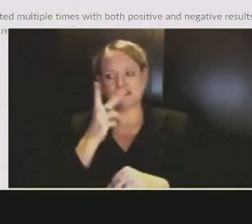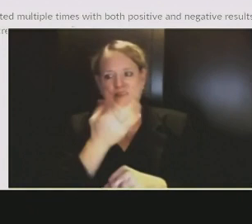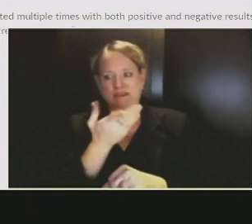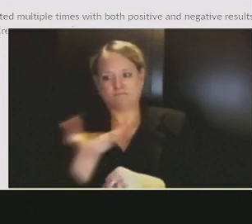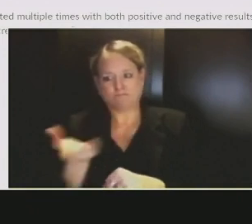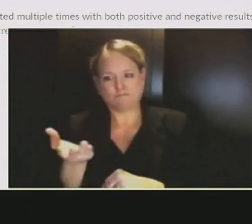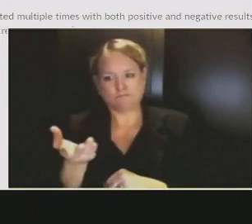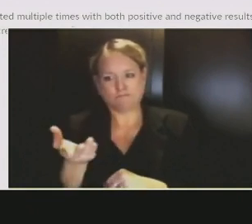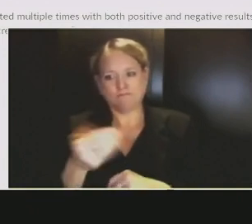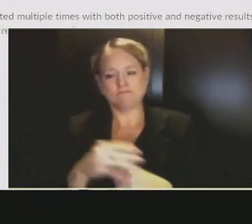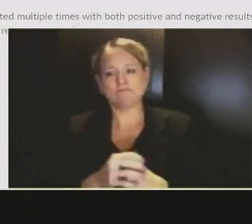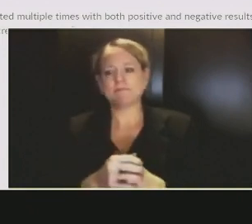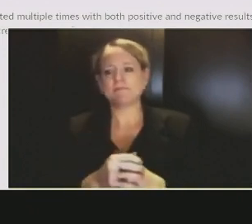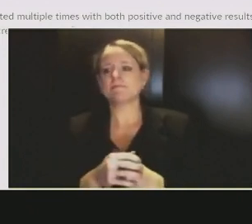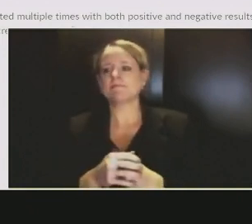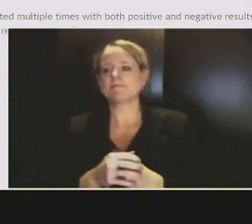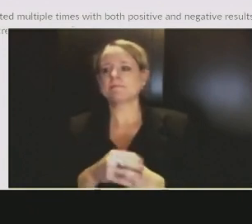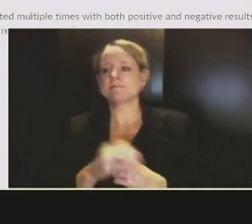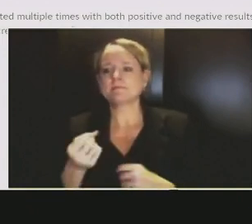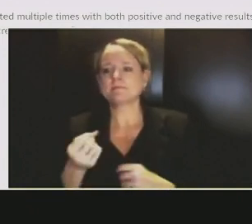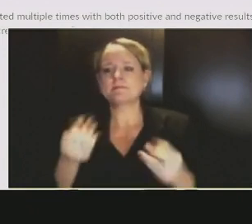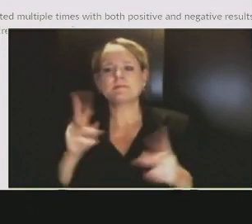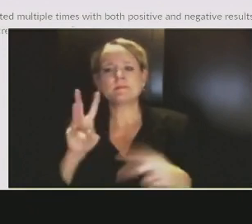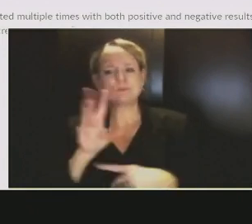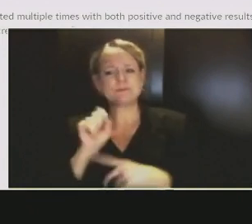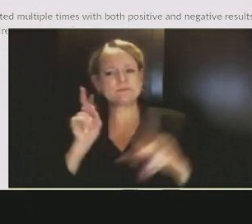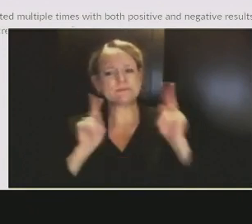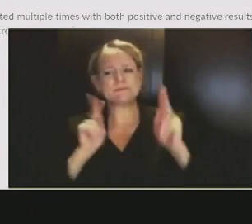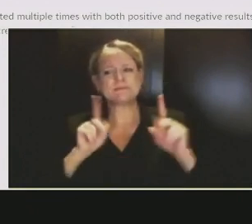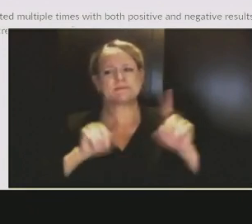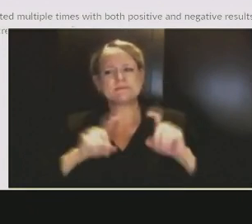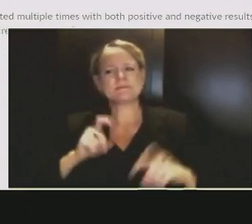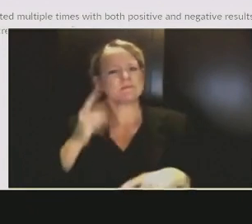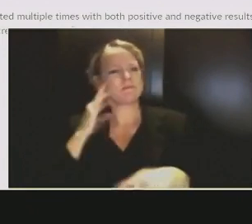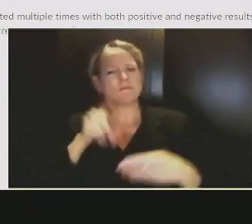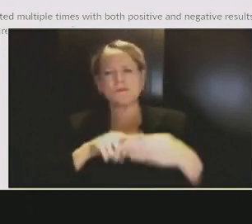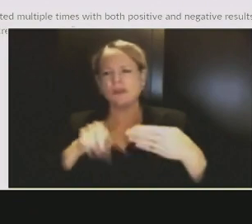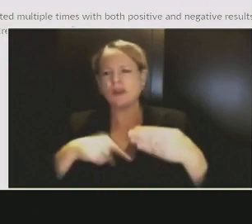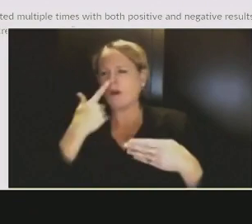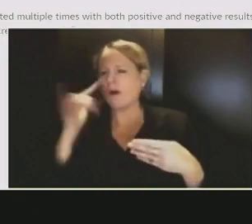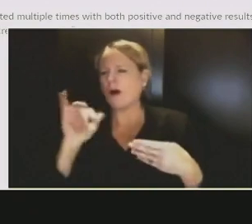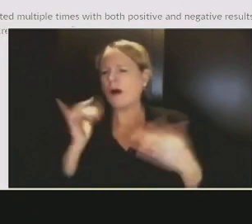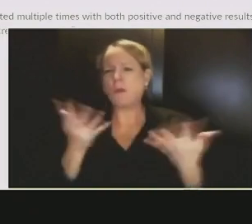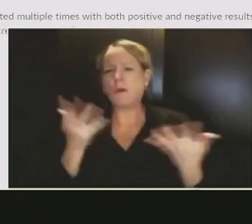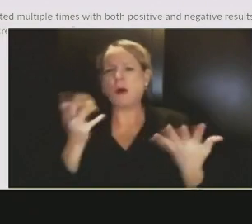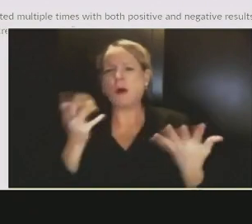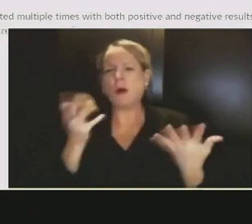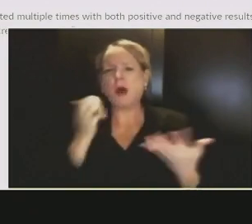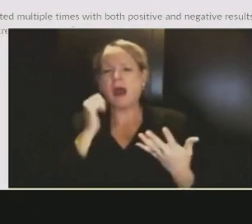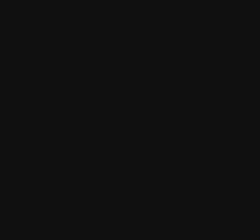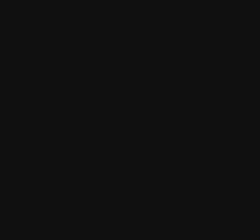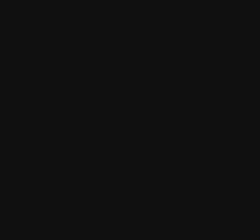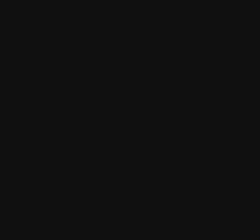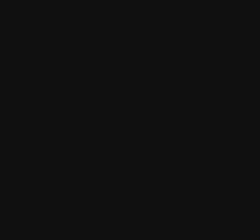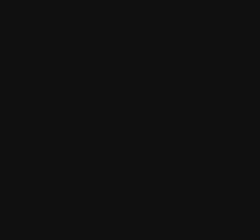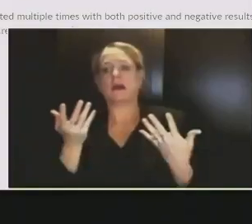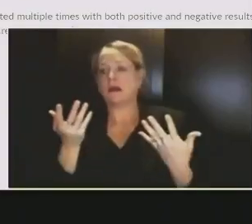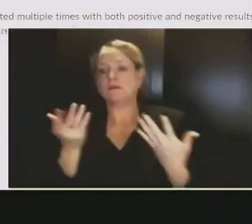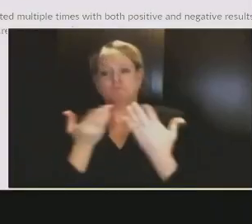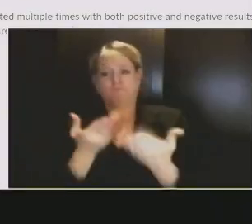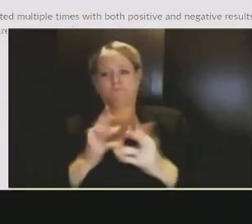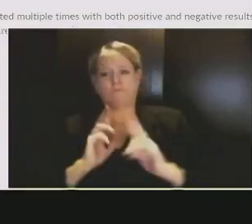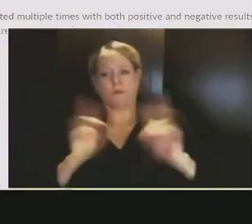to understand, are we getting real close to our Wisconsin testing capacity? And what I'll point out is